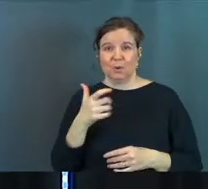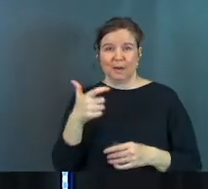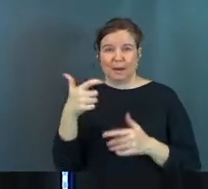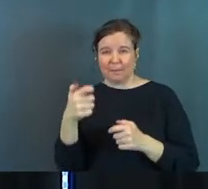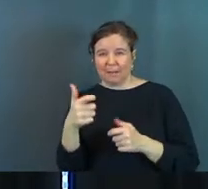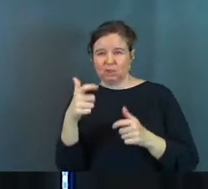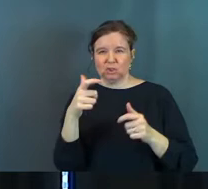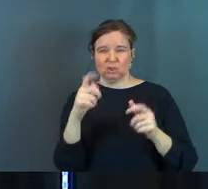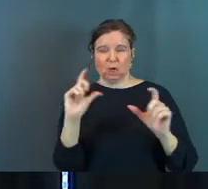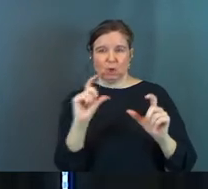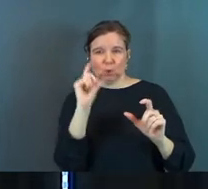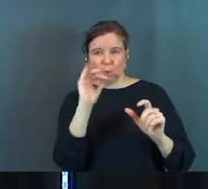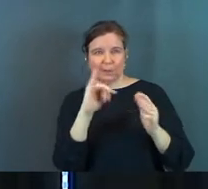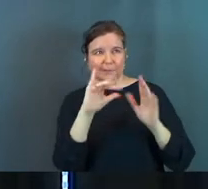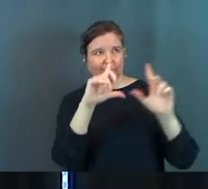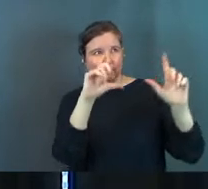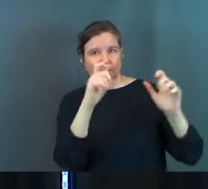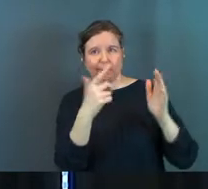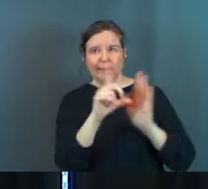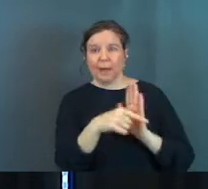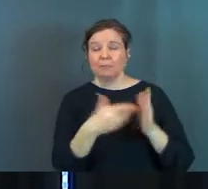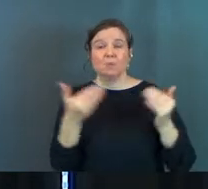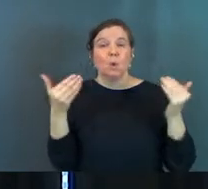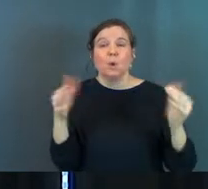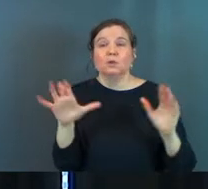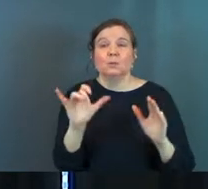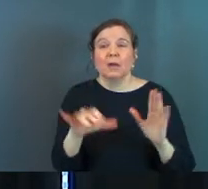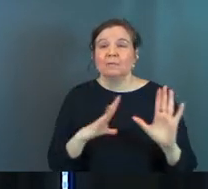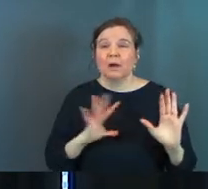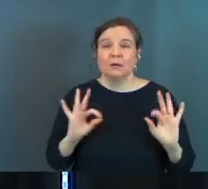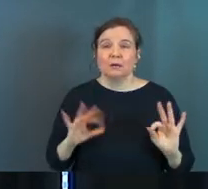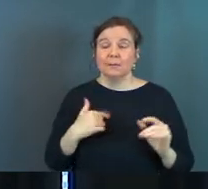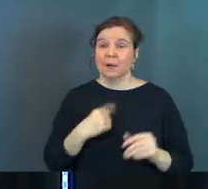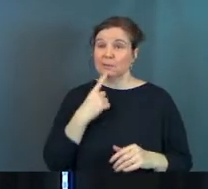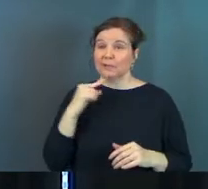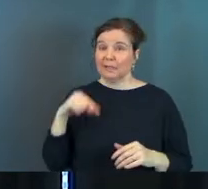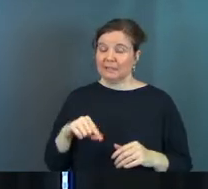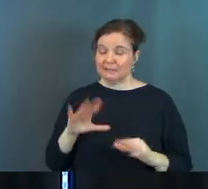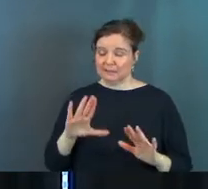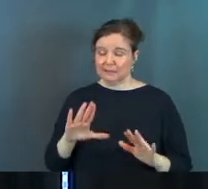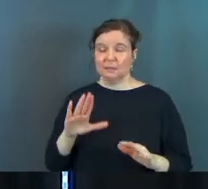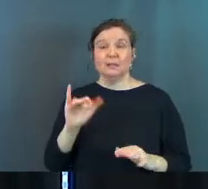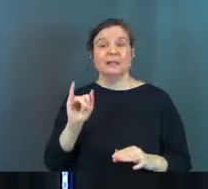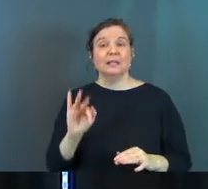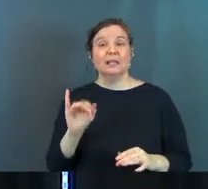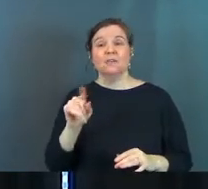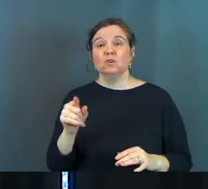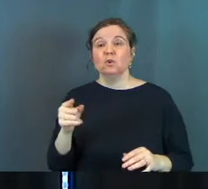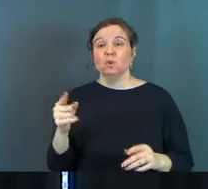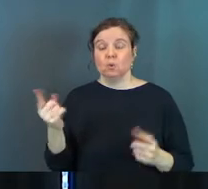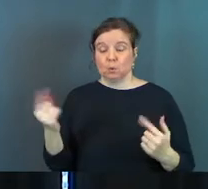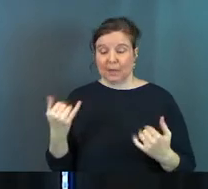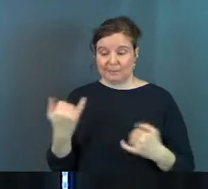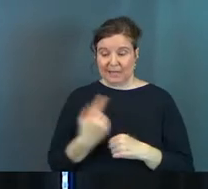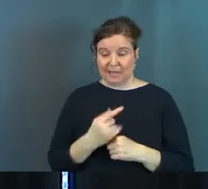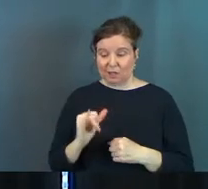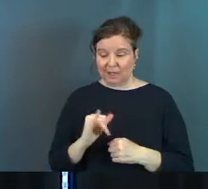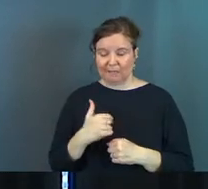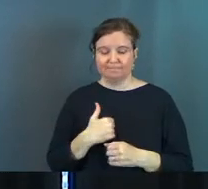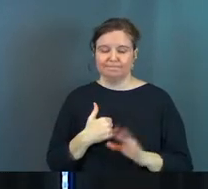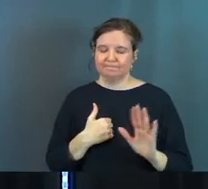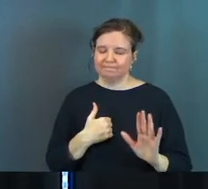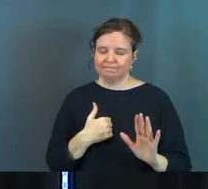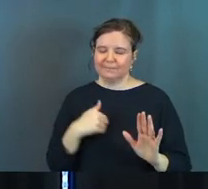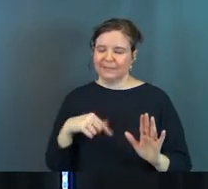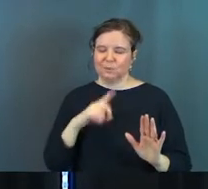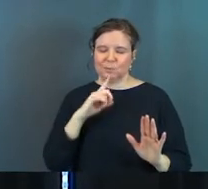take a picture and like Google the thing later. Go ahead, do all the things. But I would just say this to you. Even if you've come today and you're like, you know